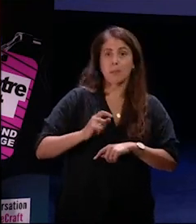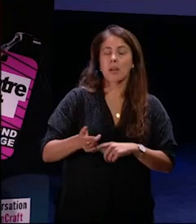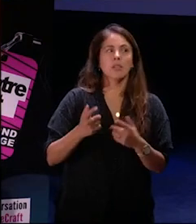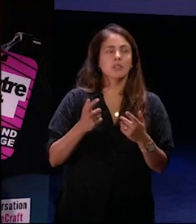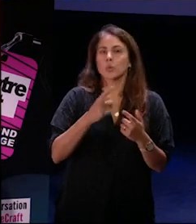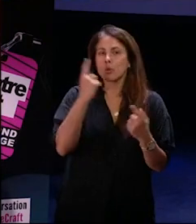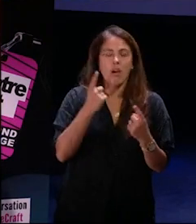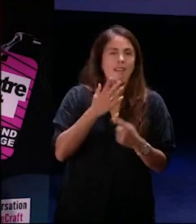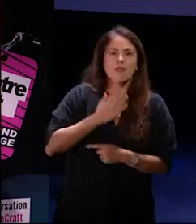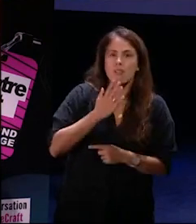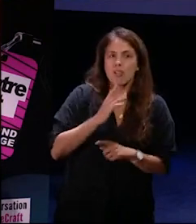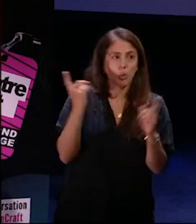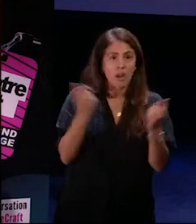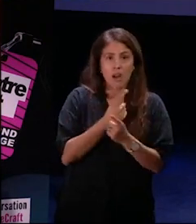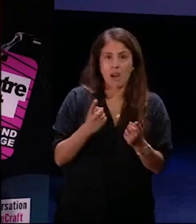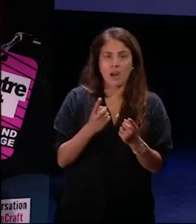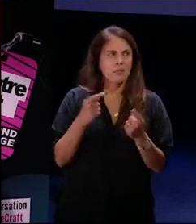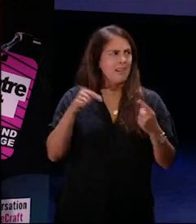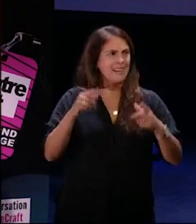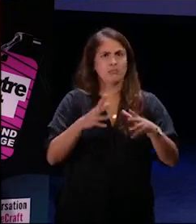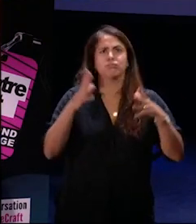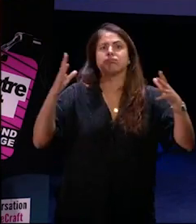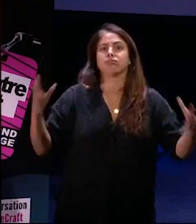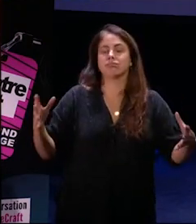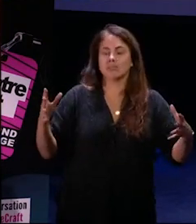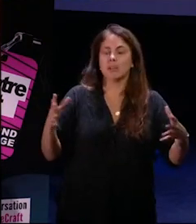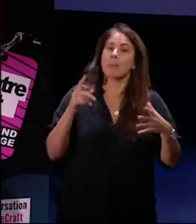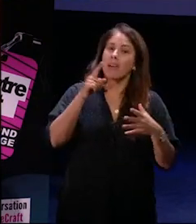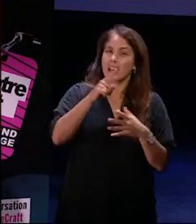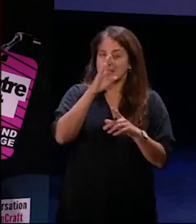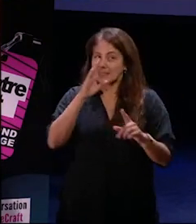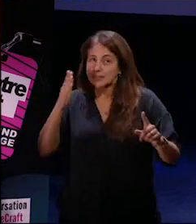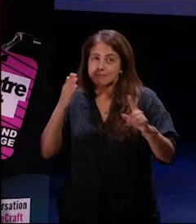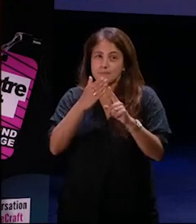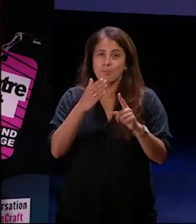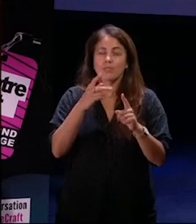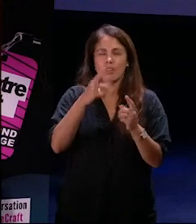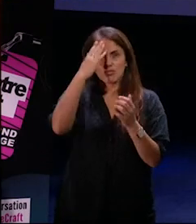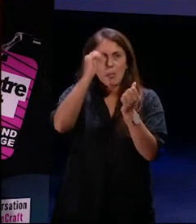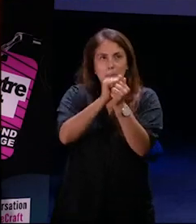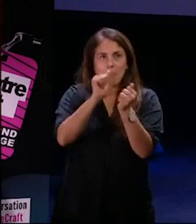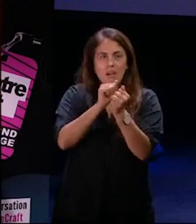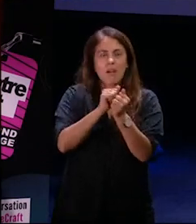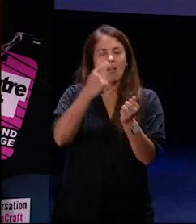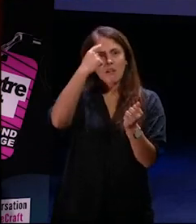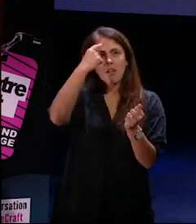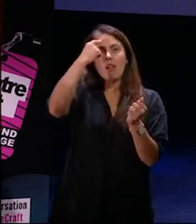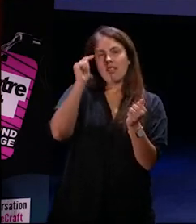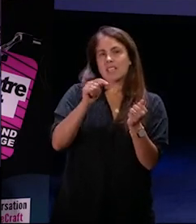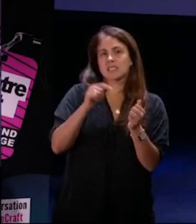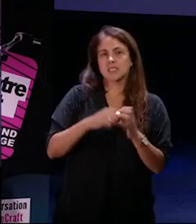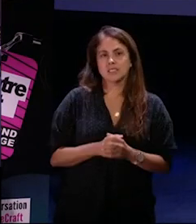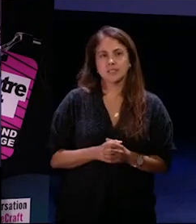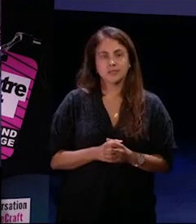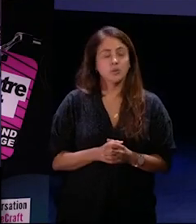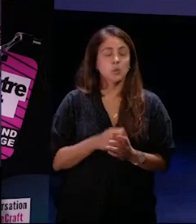error. But it's just on a much bigger scale. But ultimately, that's the muscle I'm using. So it's always surprising. Mm. Really